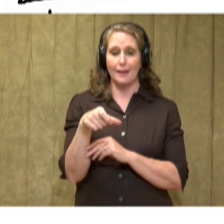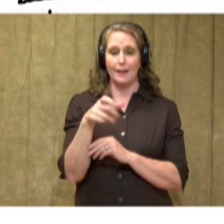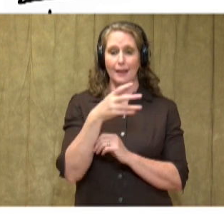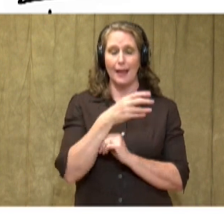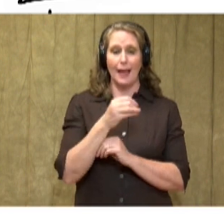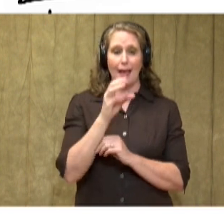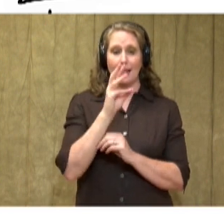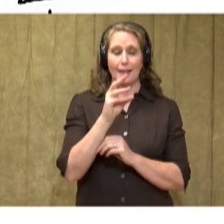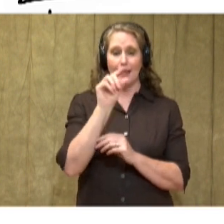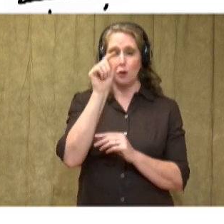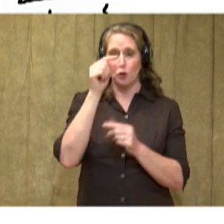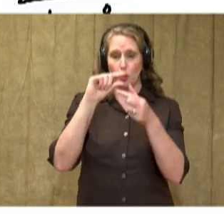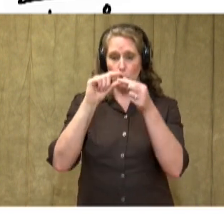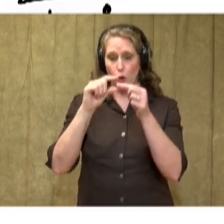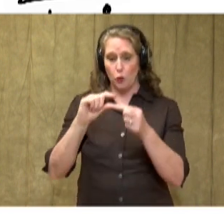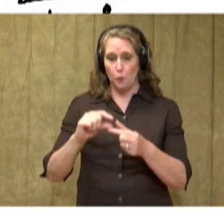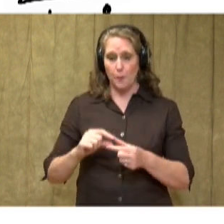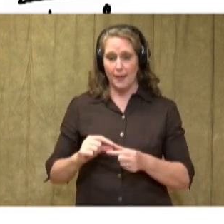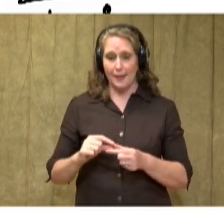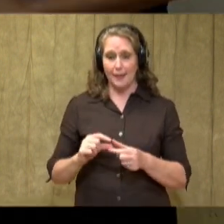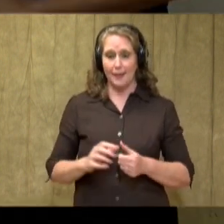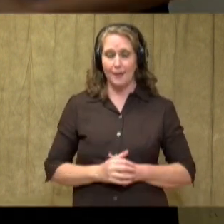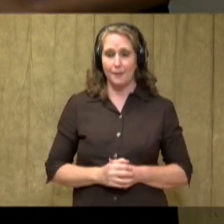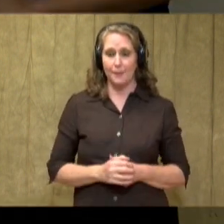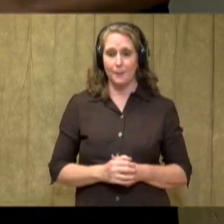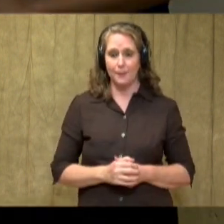and 6 cubes.